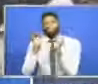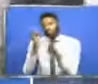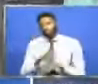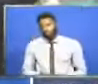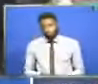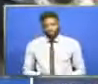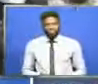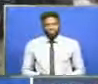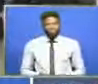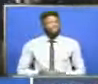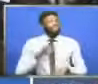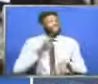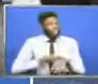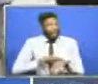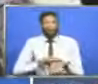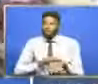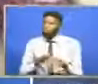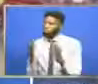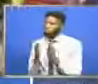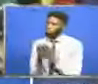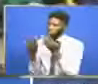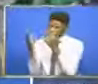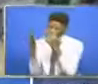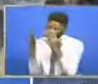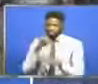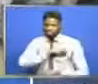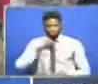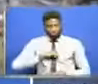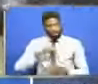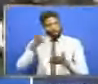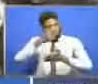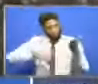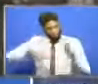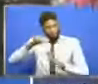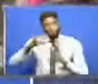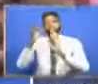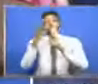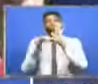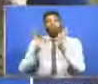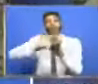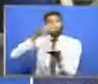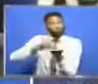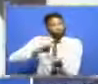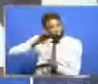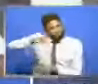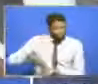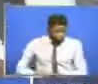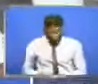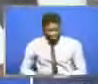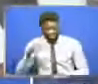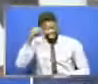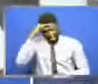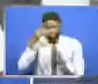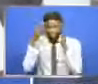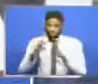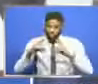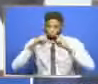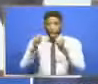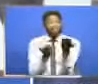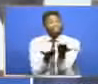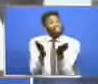While welcoming the move by the senators to pass the county's revenue allocation, the governors regretted that service delivery had been